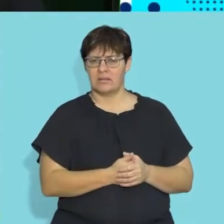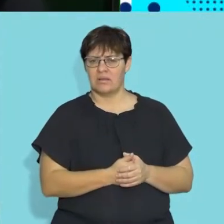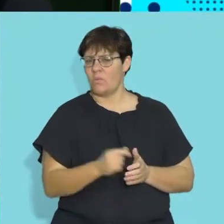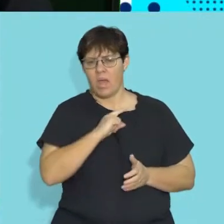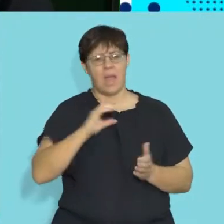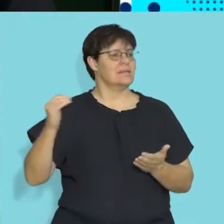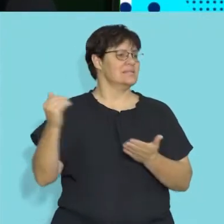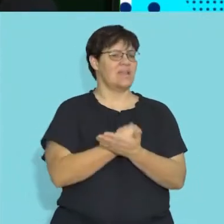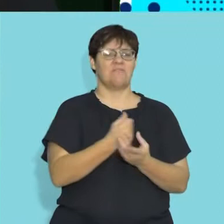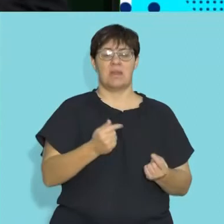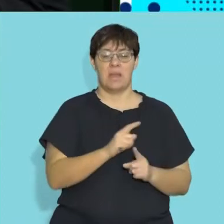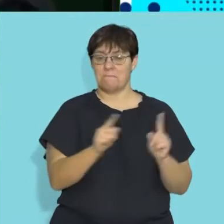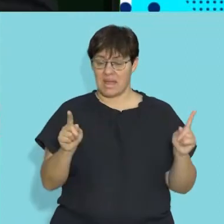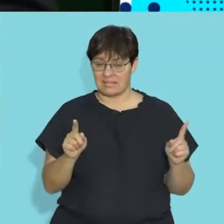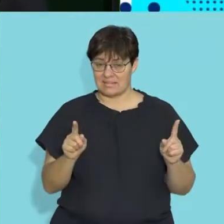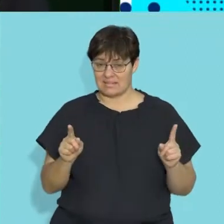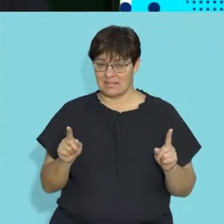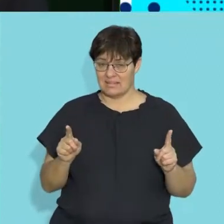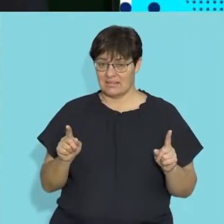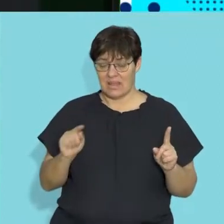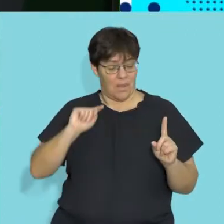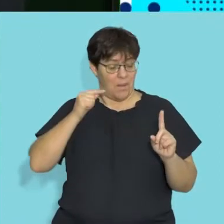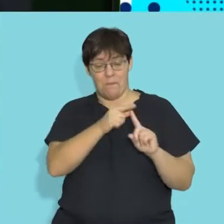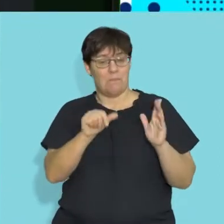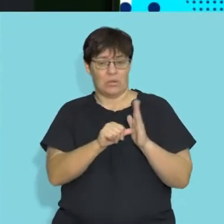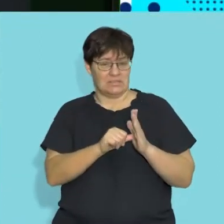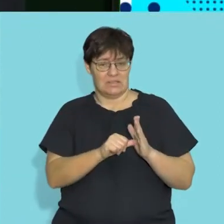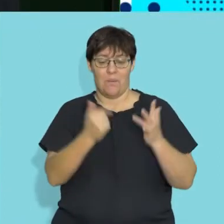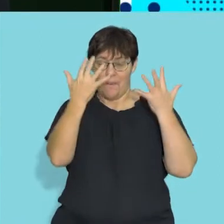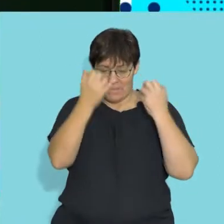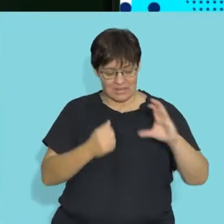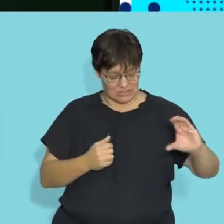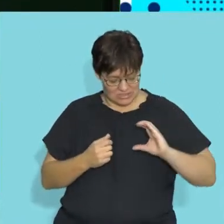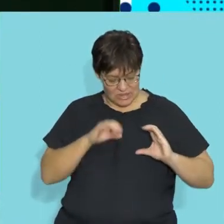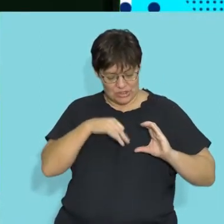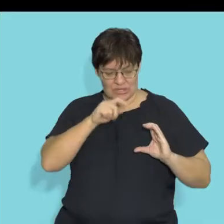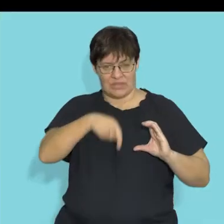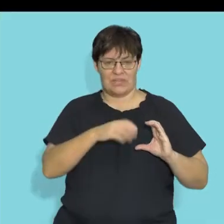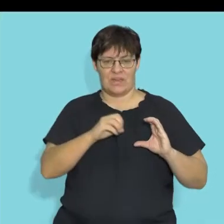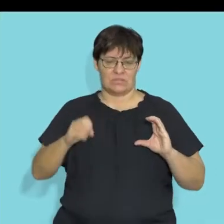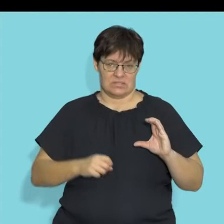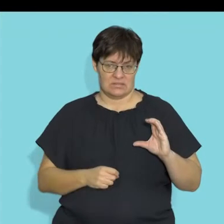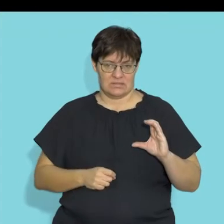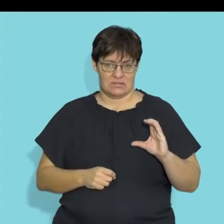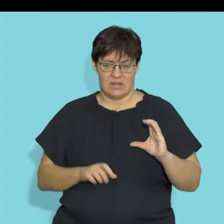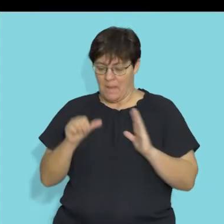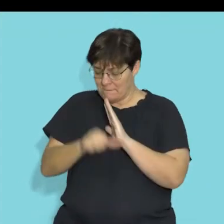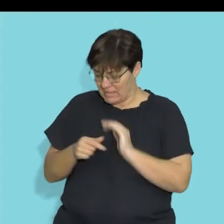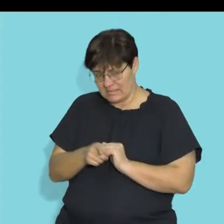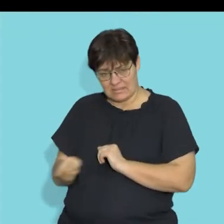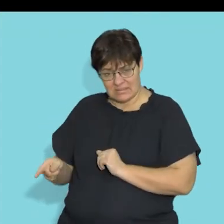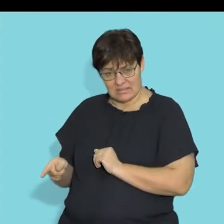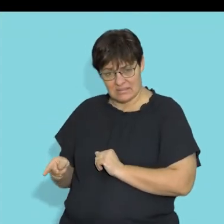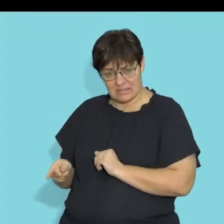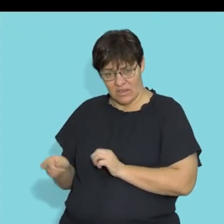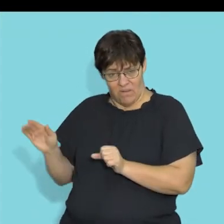we saved money, but that's not the point. You've budgeted an amount of 13,000 Rand, right?